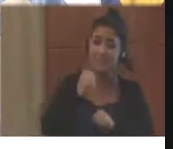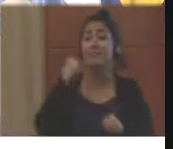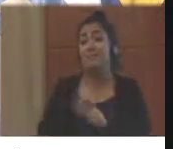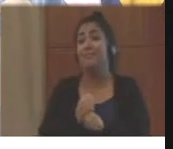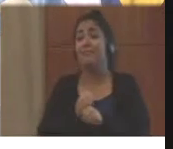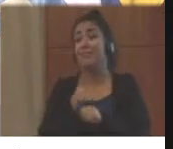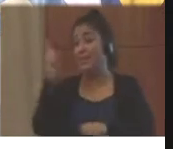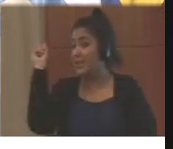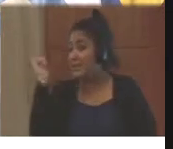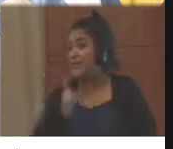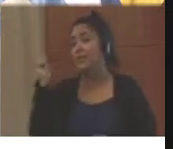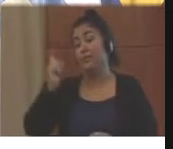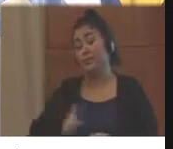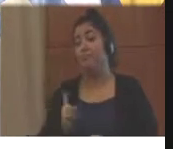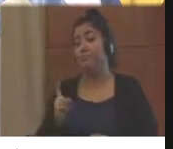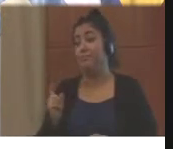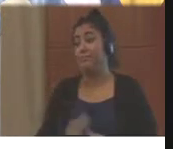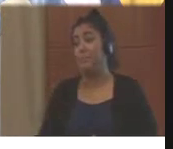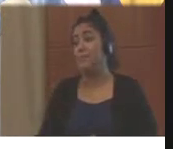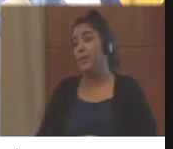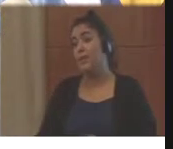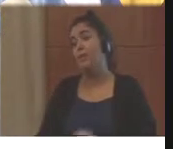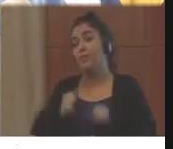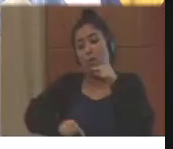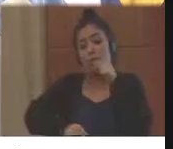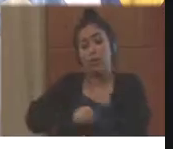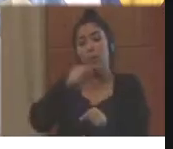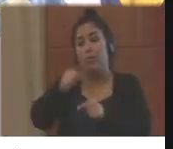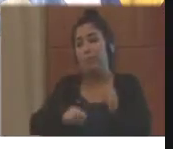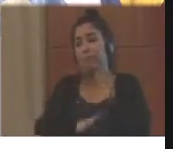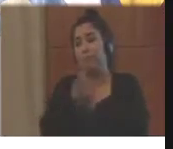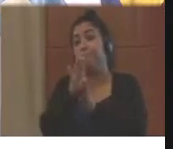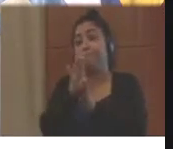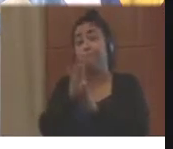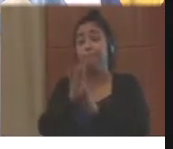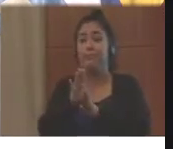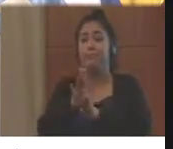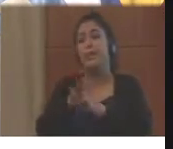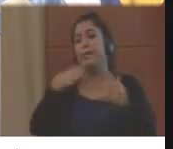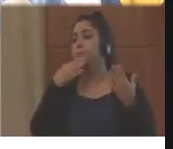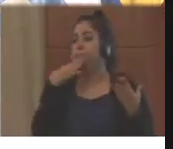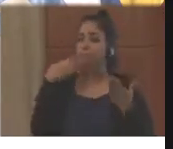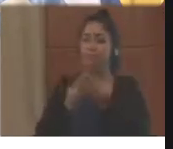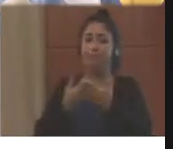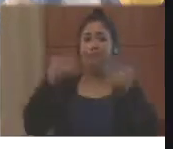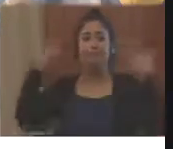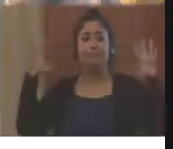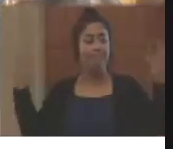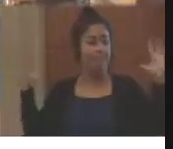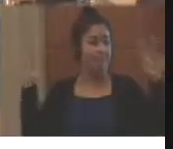to strengthen your office to be able to forge ahead in these lines. Thank you very much.